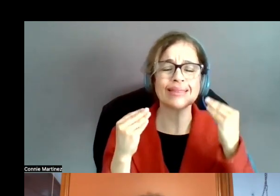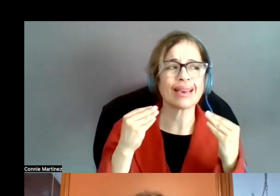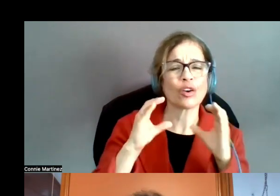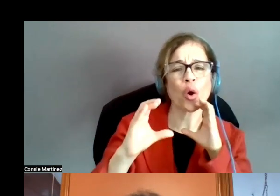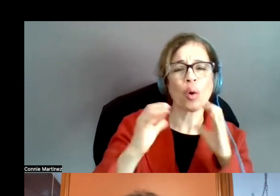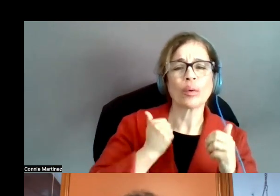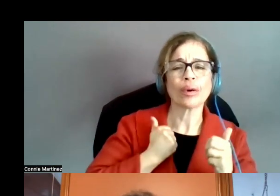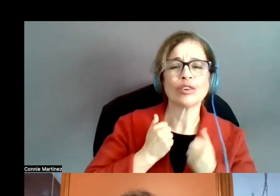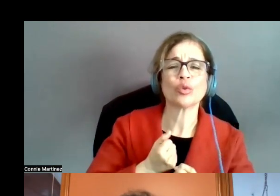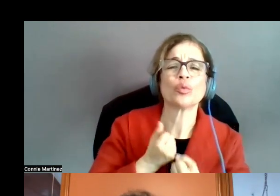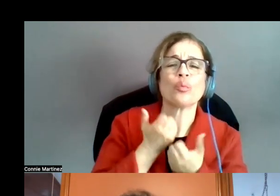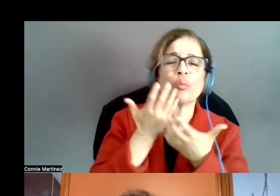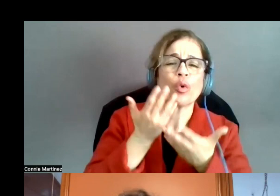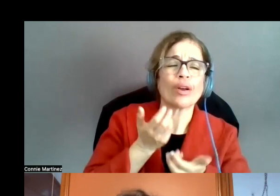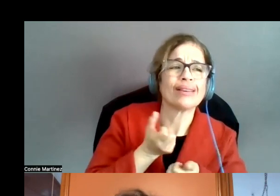to express